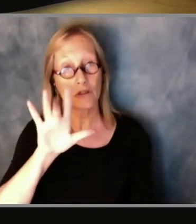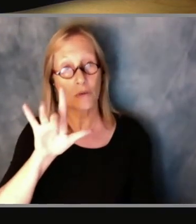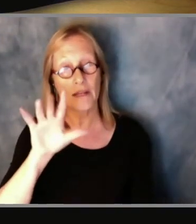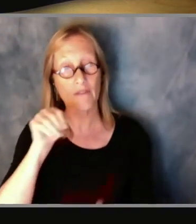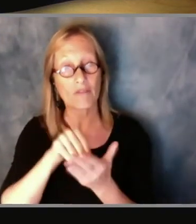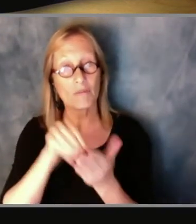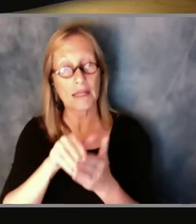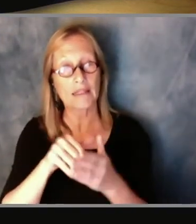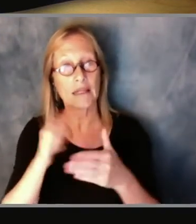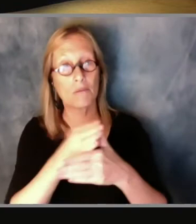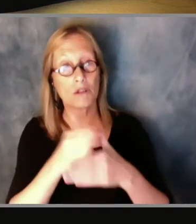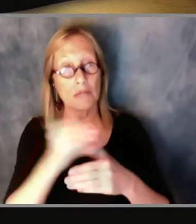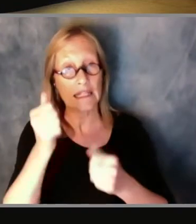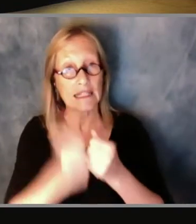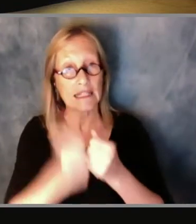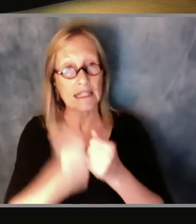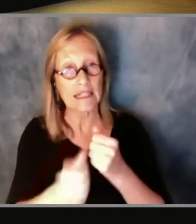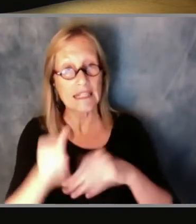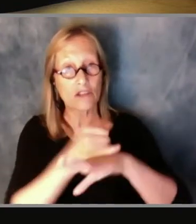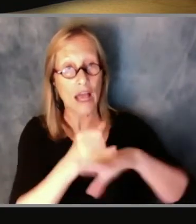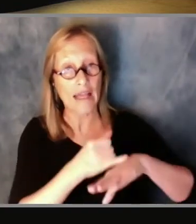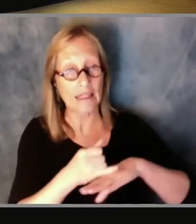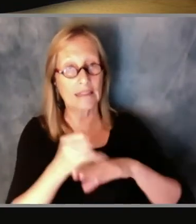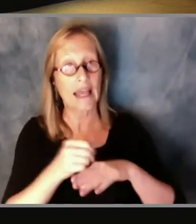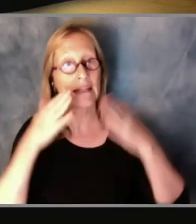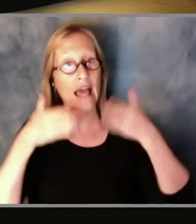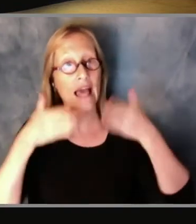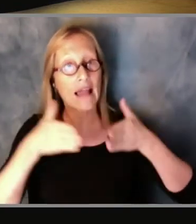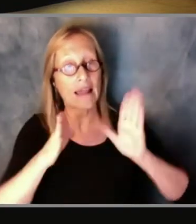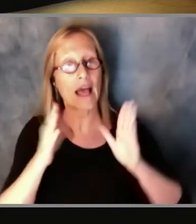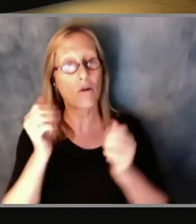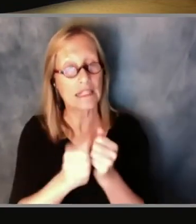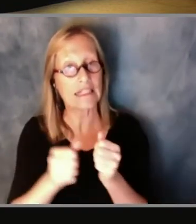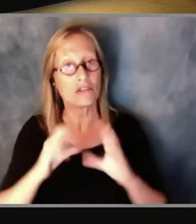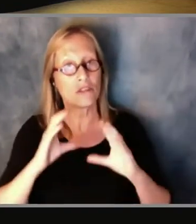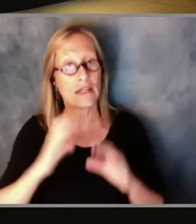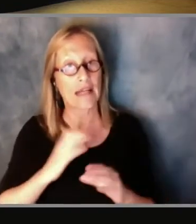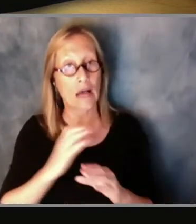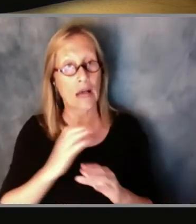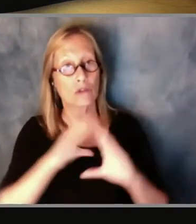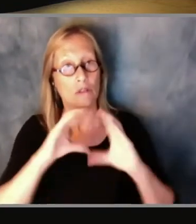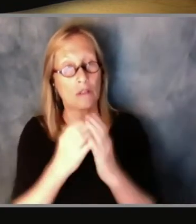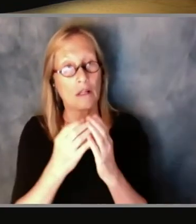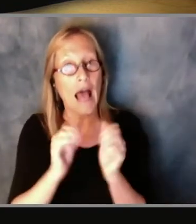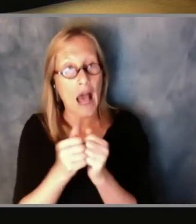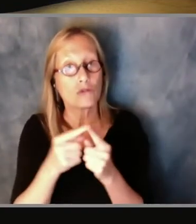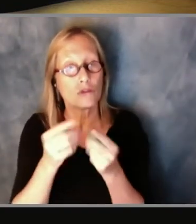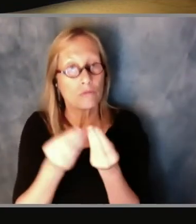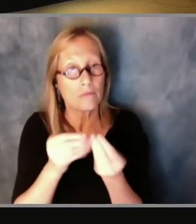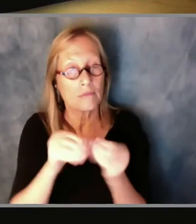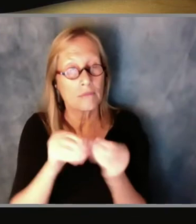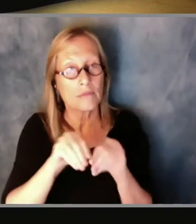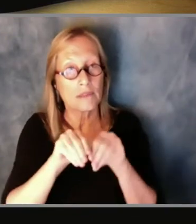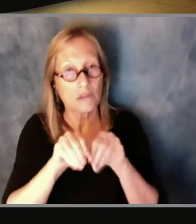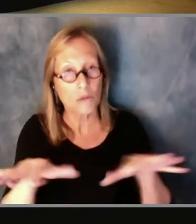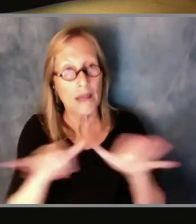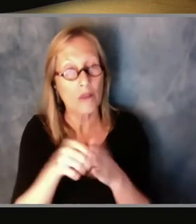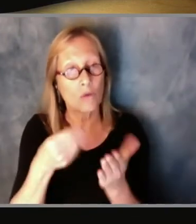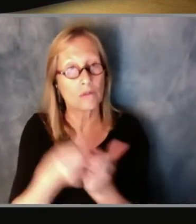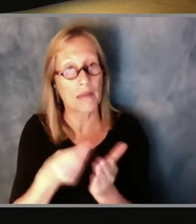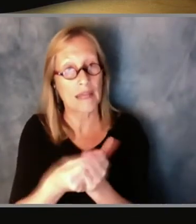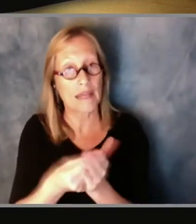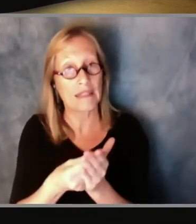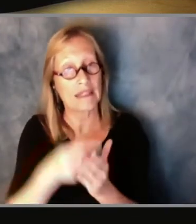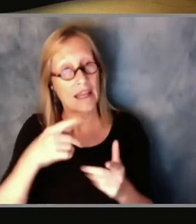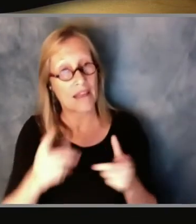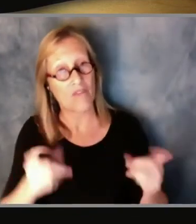island and allow all the councils to determine how they're going to redistribute those dollars. I think the fastest way to get money out